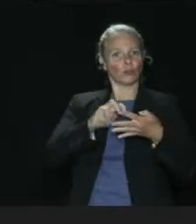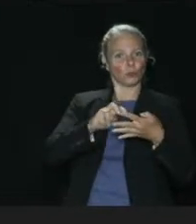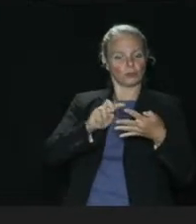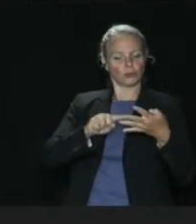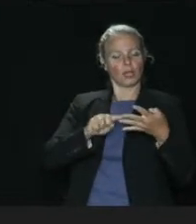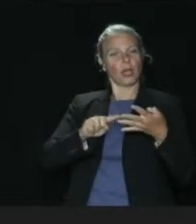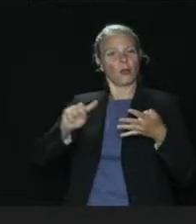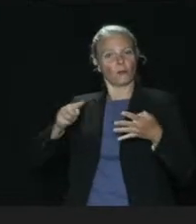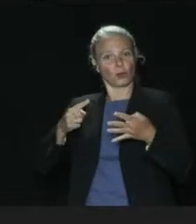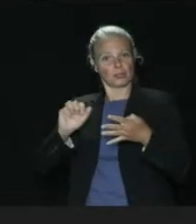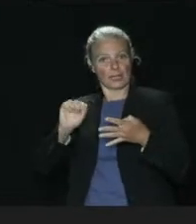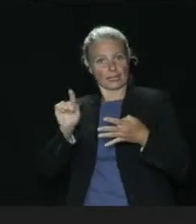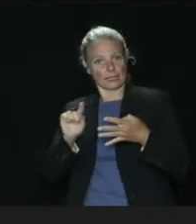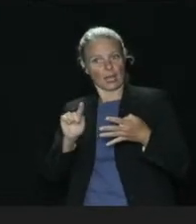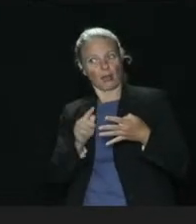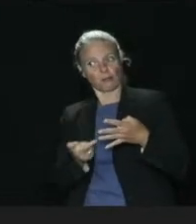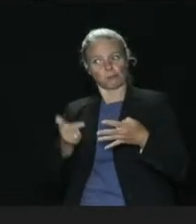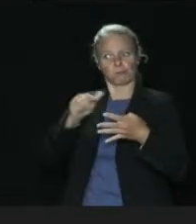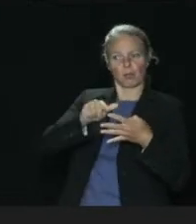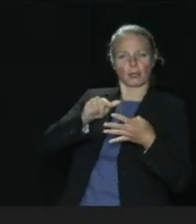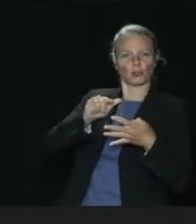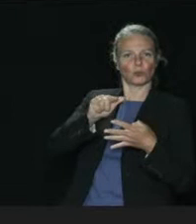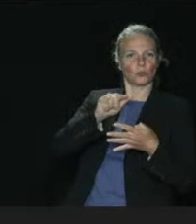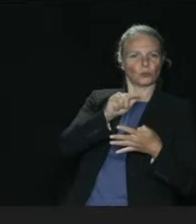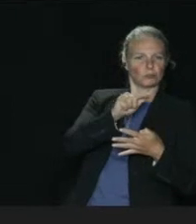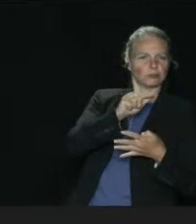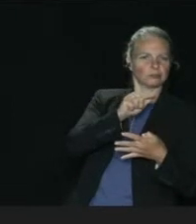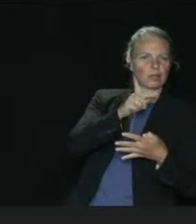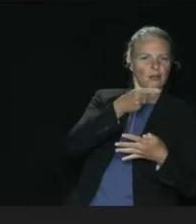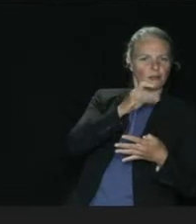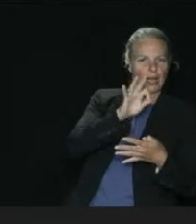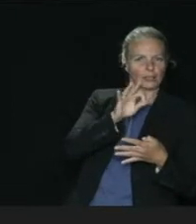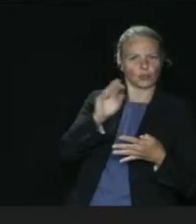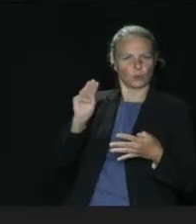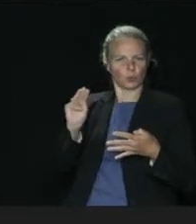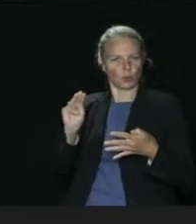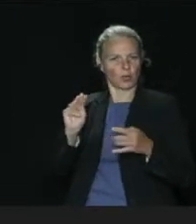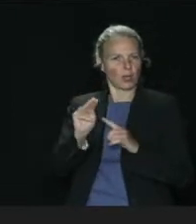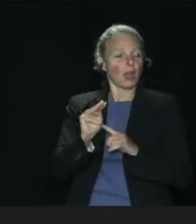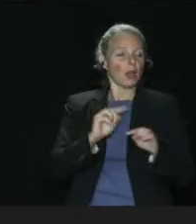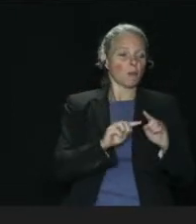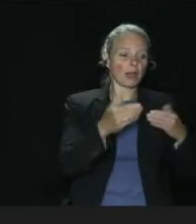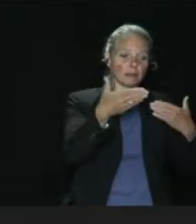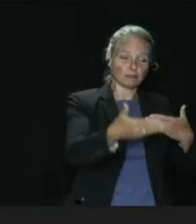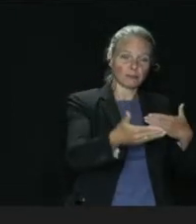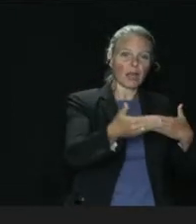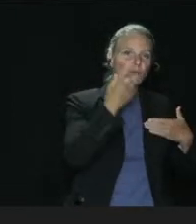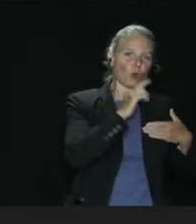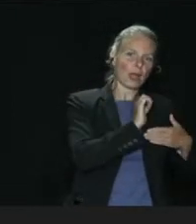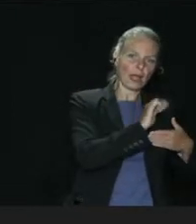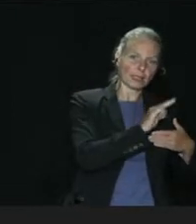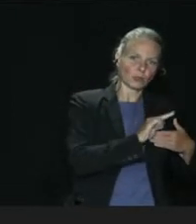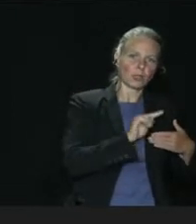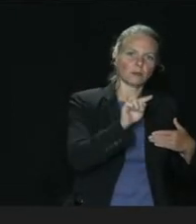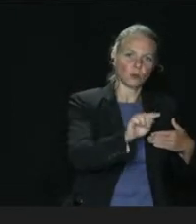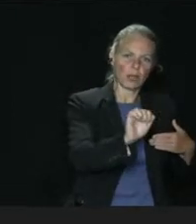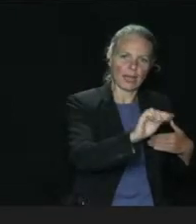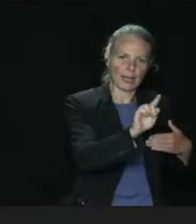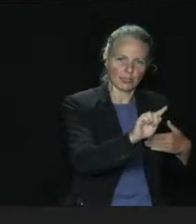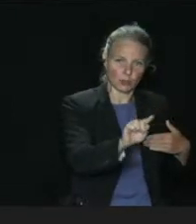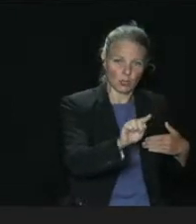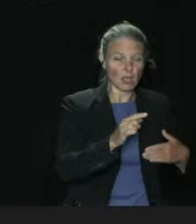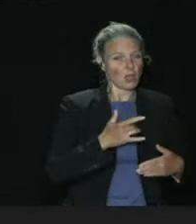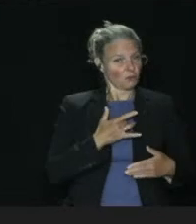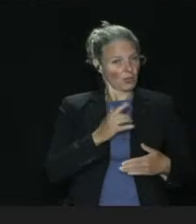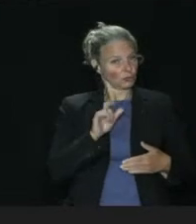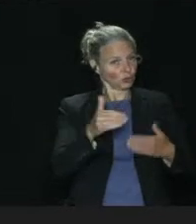given that the Delta variant is spreading, do you believe that Ontario should be shortening that timeline down from 12 weeks? Because